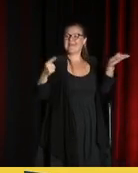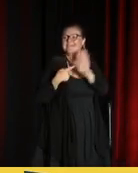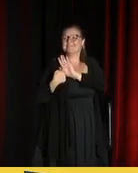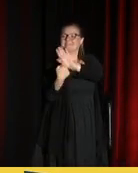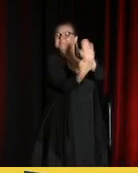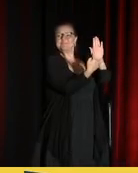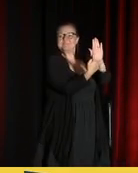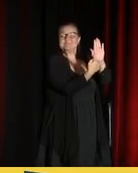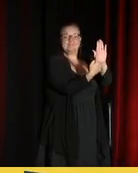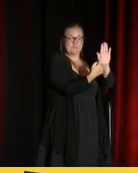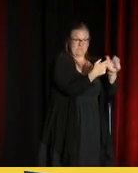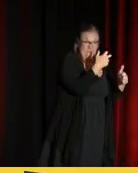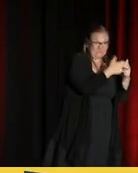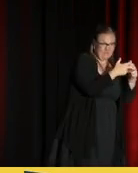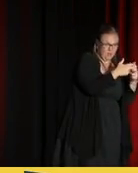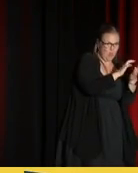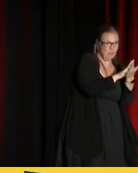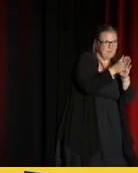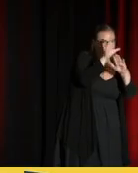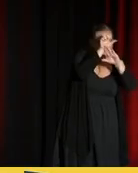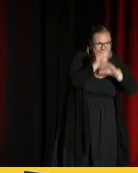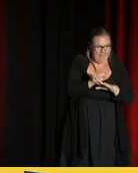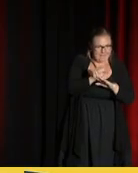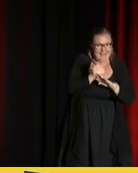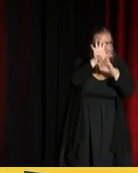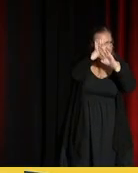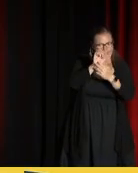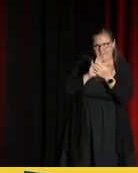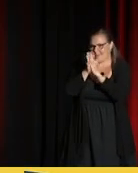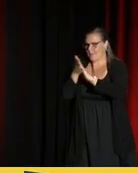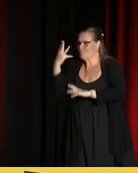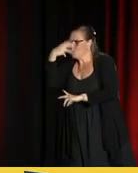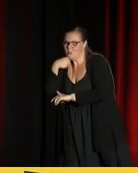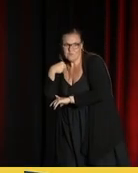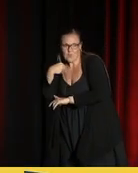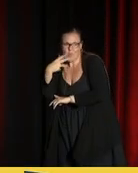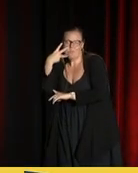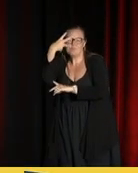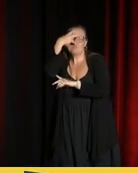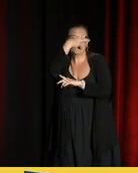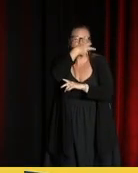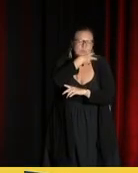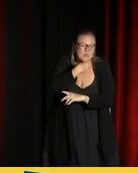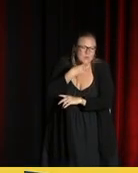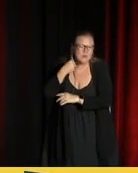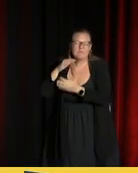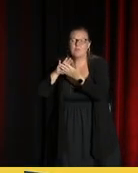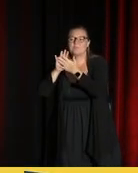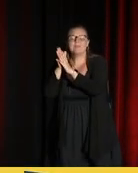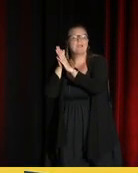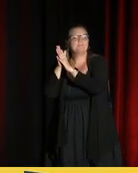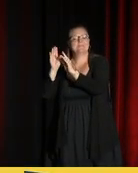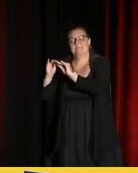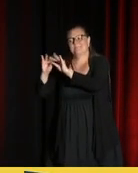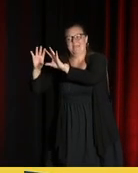The difficult must become habit. Habit becomes beautiful. Beautiful becomes